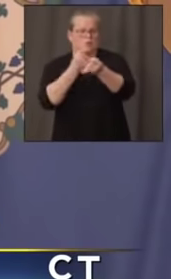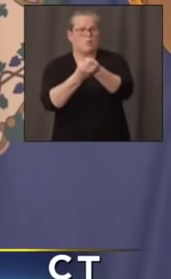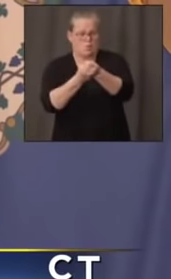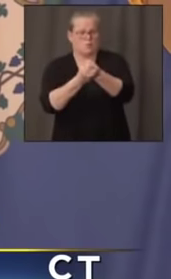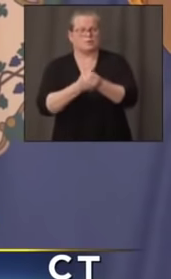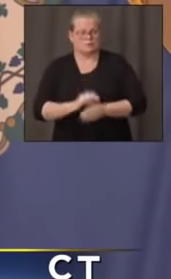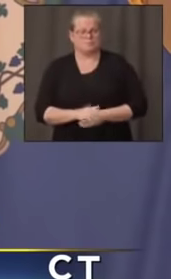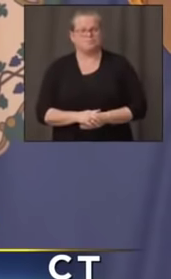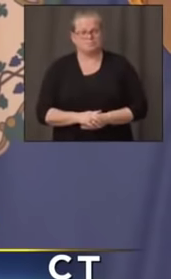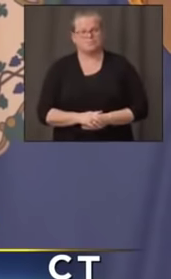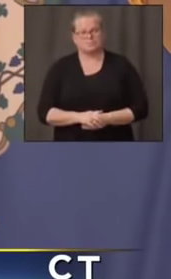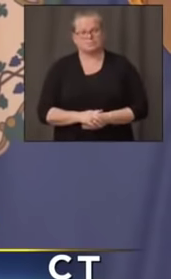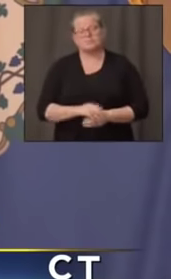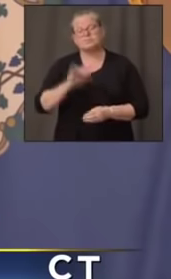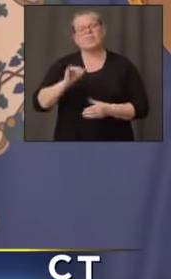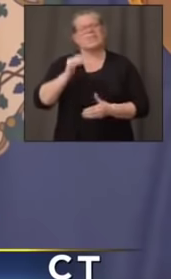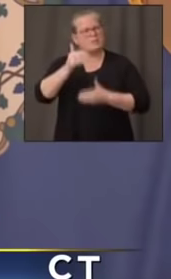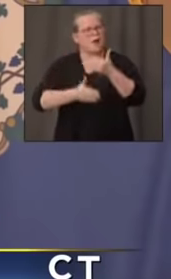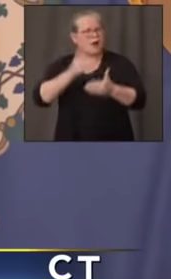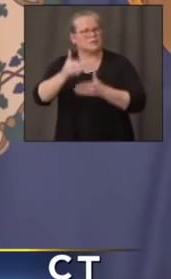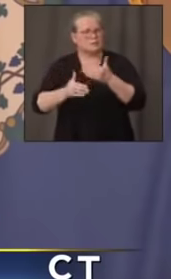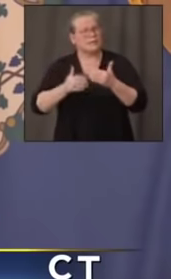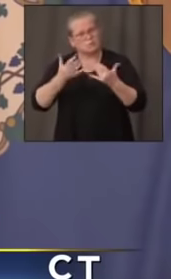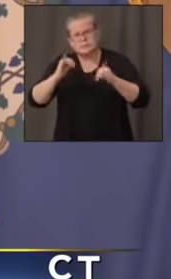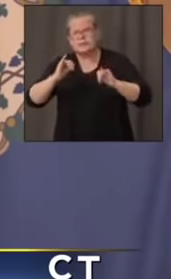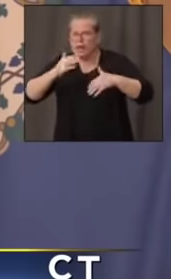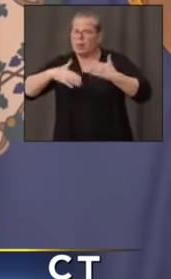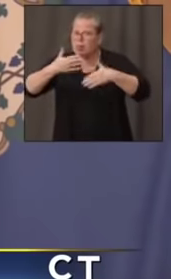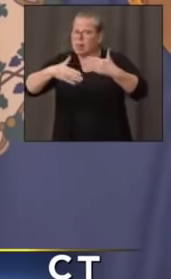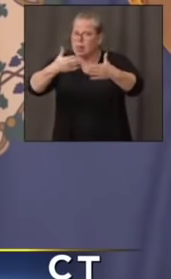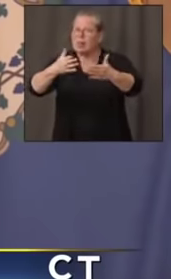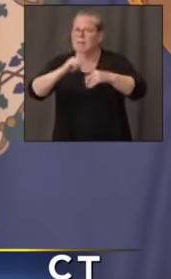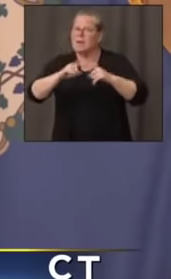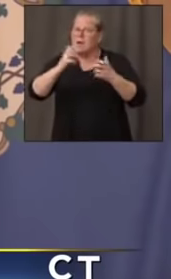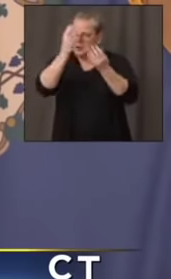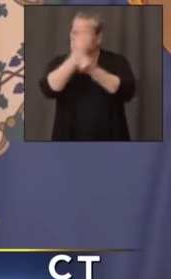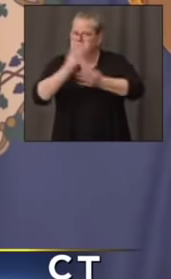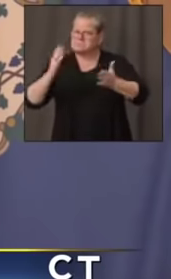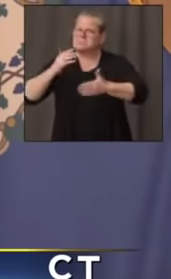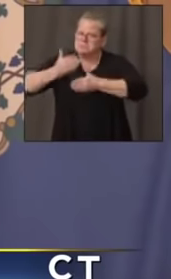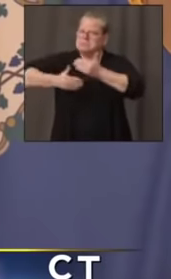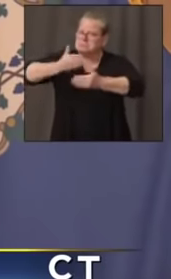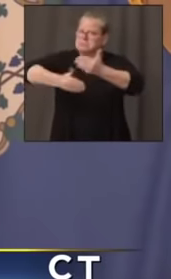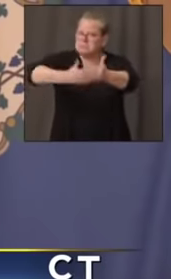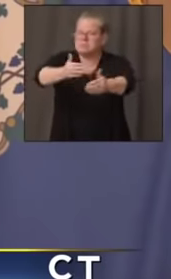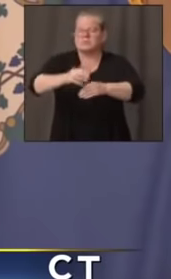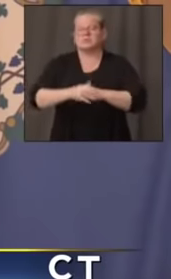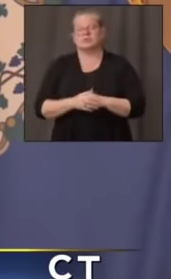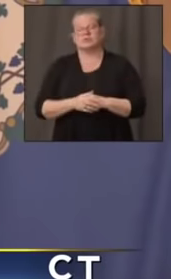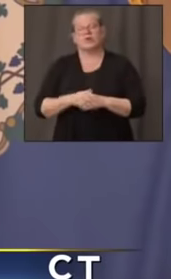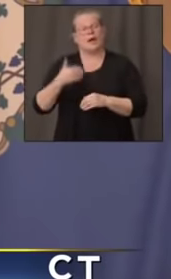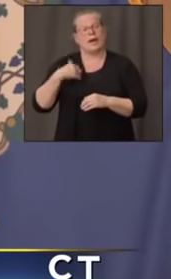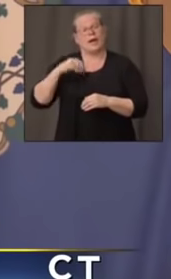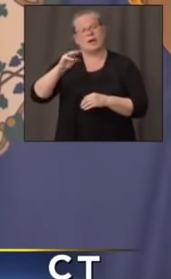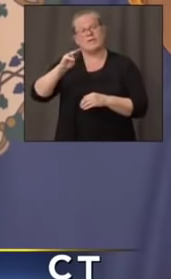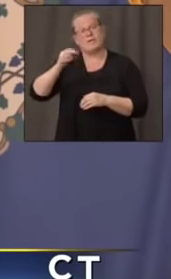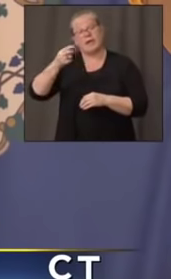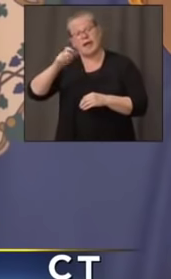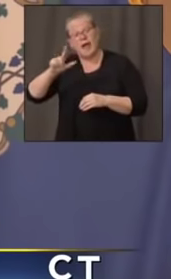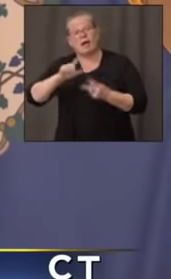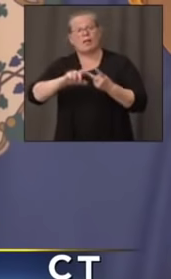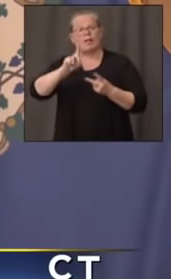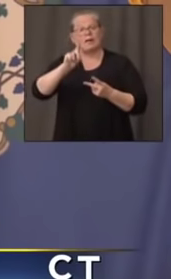where we were in that process. And with that, as I said, Miguel and Deirdre are on, as well as Josh and Paul, and happy to answer